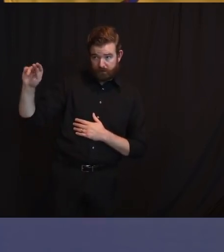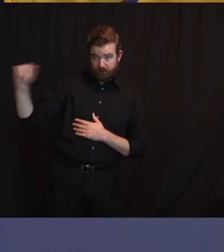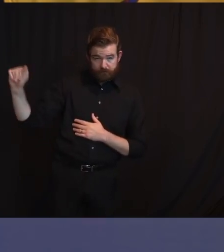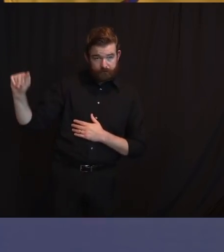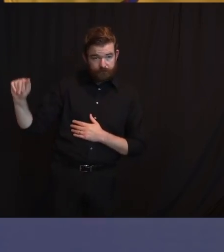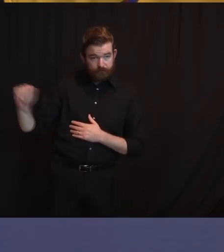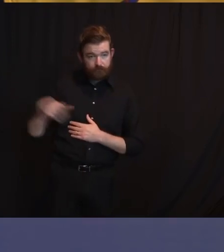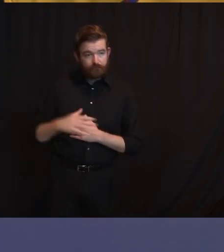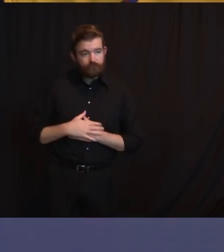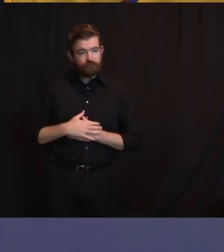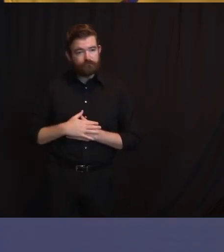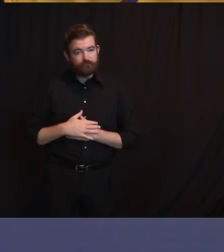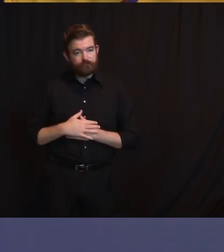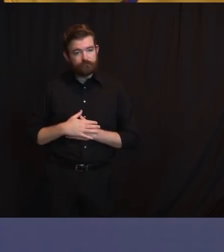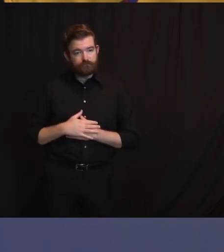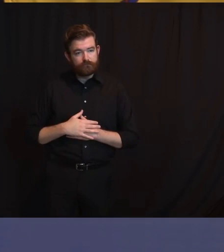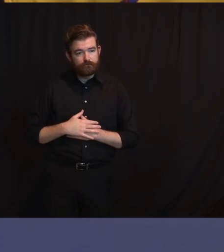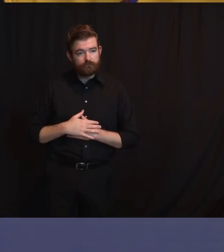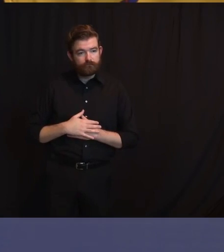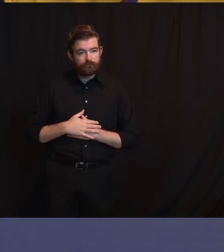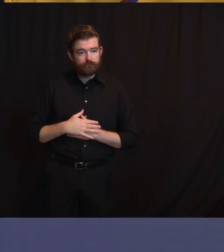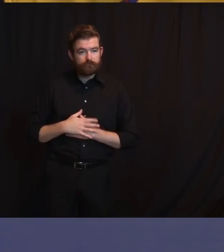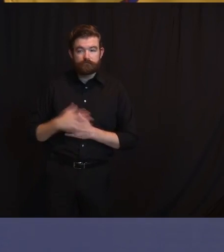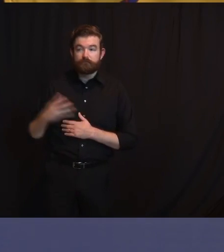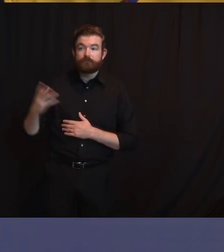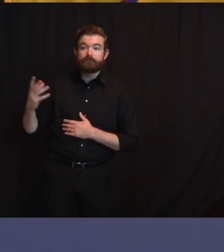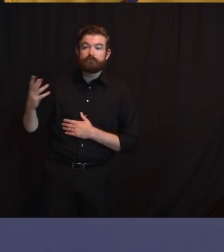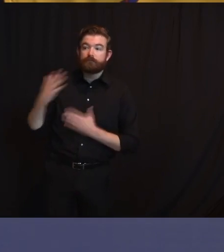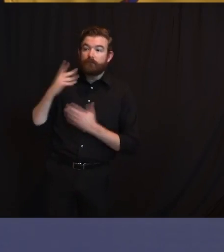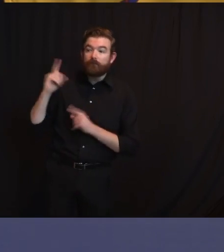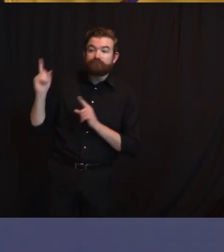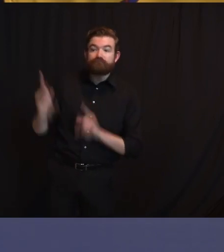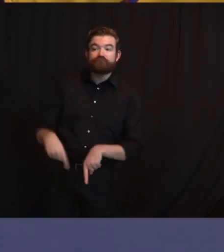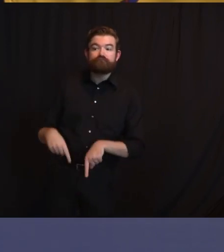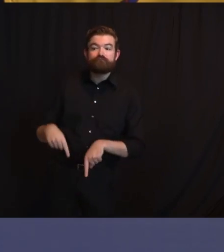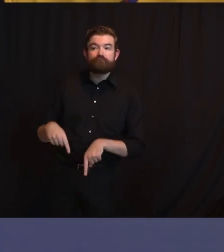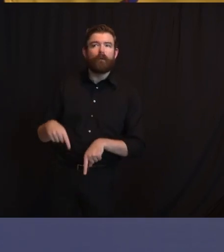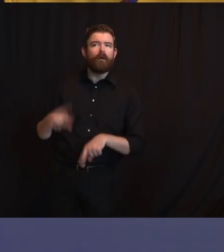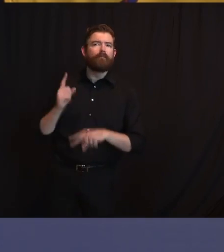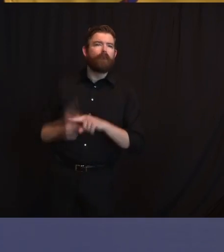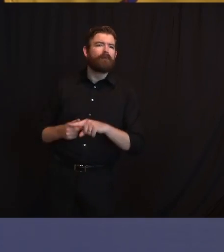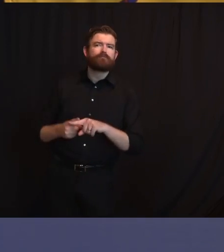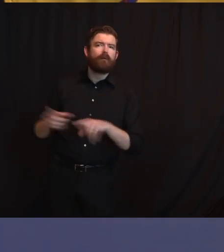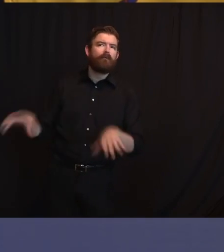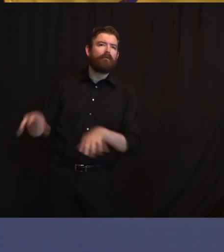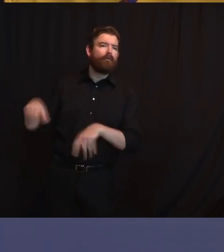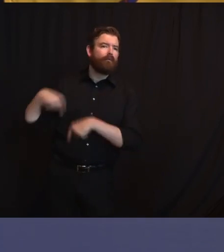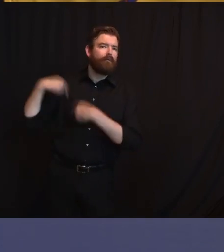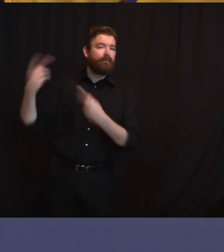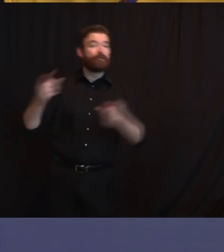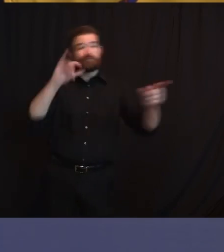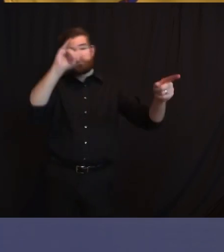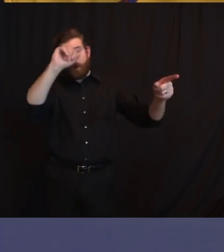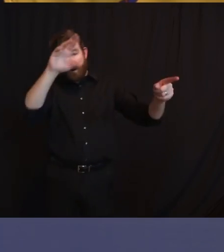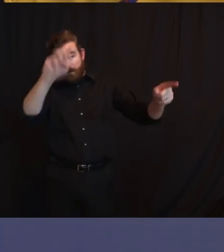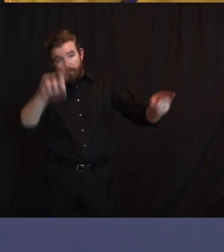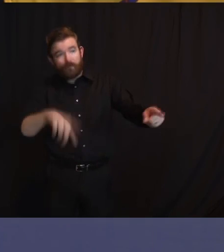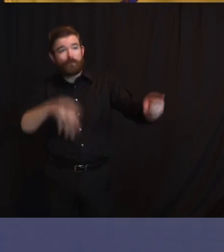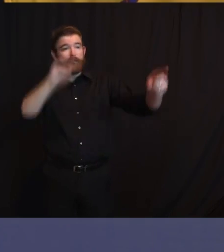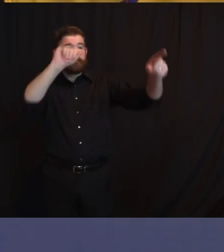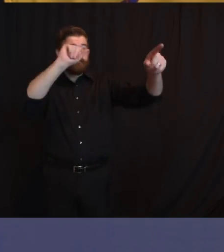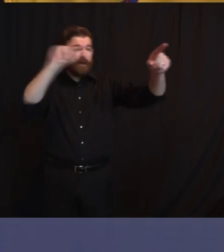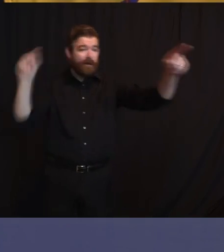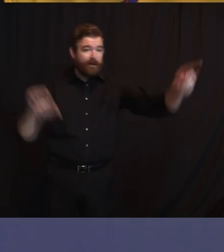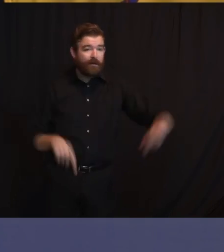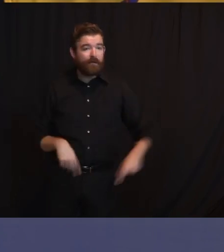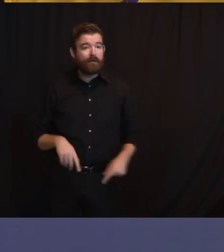for not just being here today, but for everything. Pat likewise, Jared, Matt, Dan, the whole squad. Julia, it's an